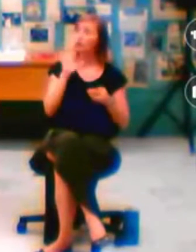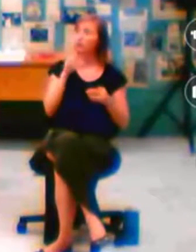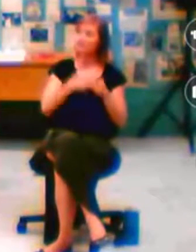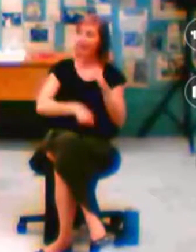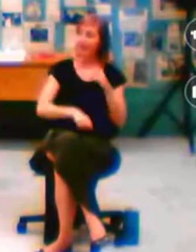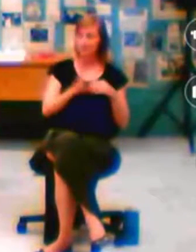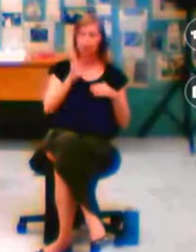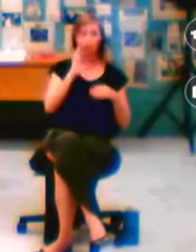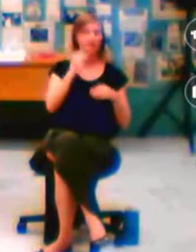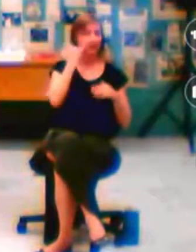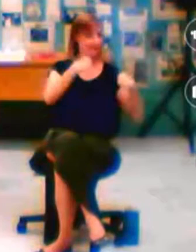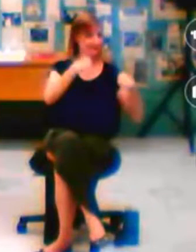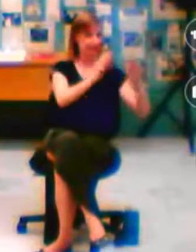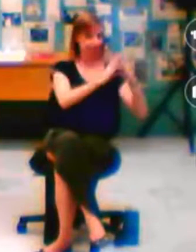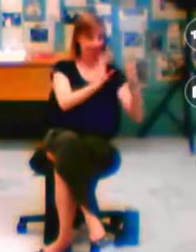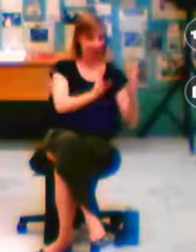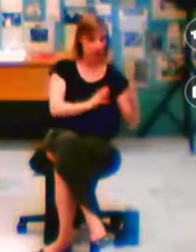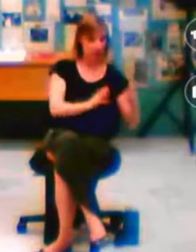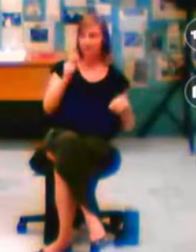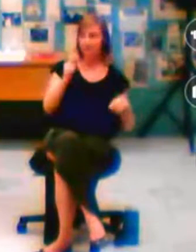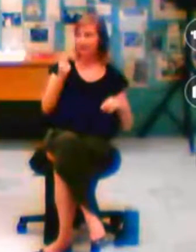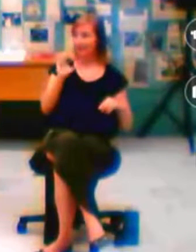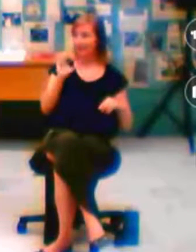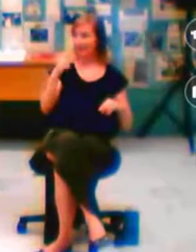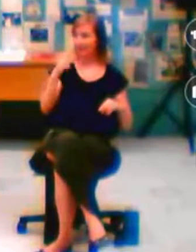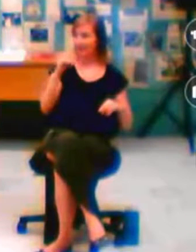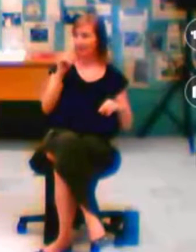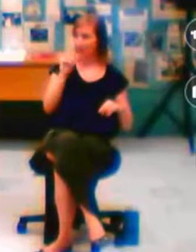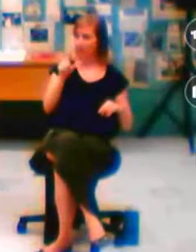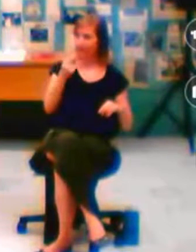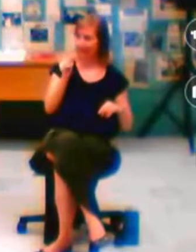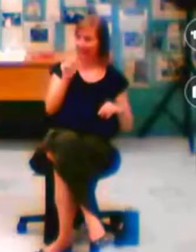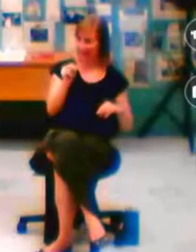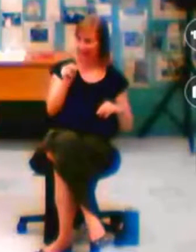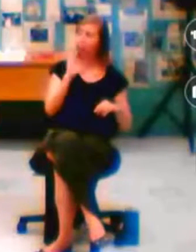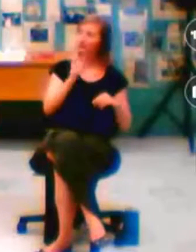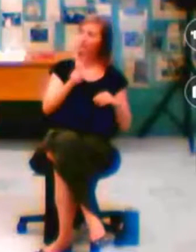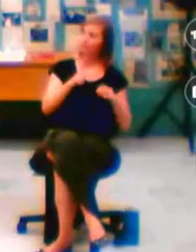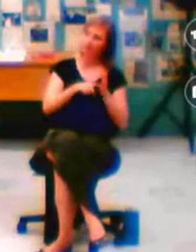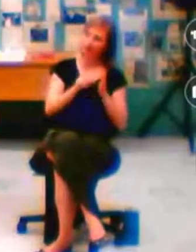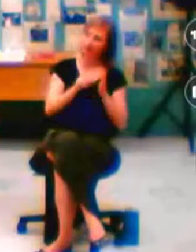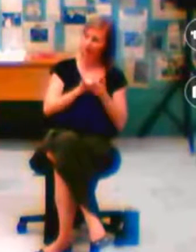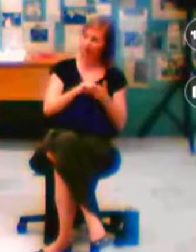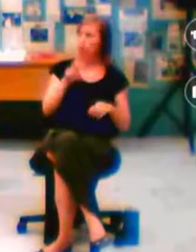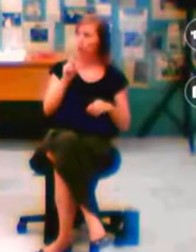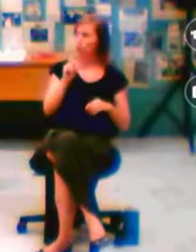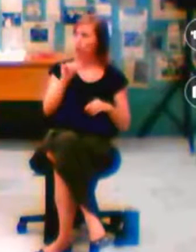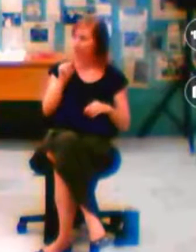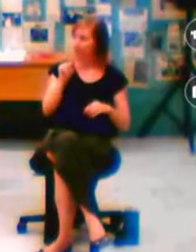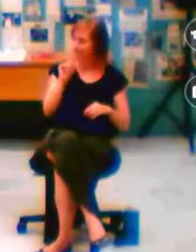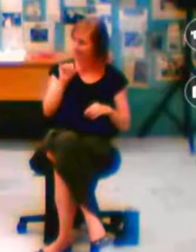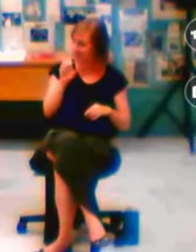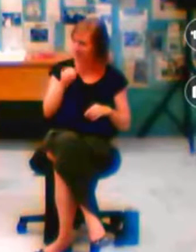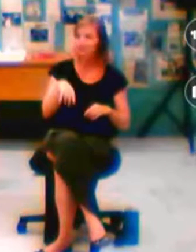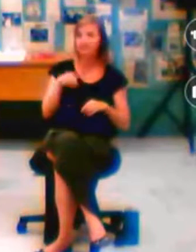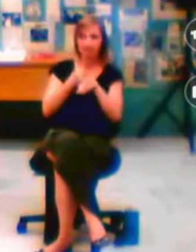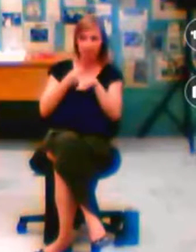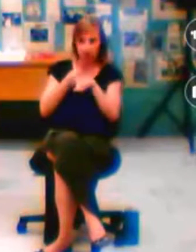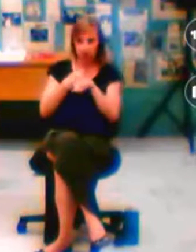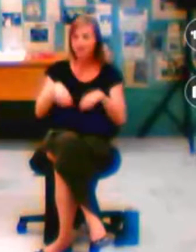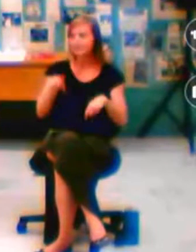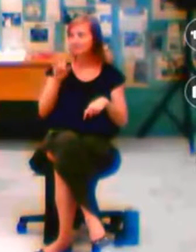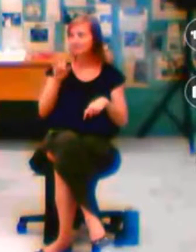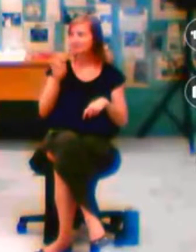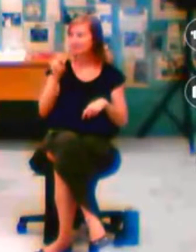try taking another 10% of their income, they're going to go elsewhere. And the things that are taxed under this amendment are home sales. So if you sell